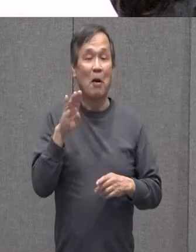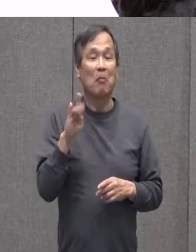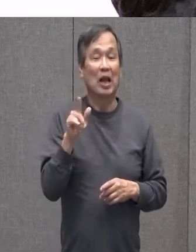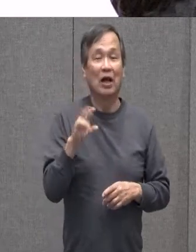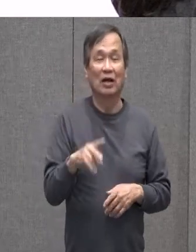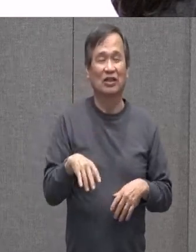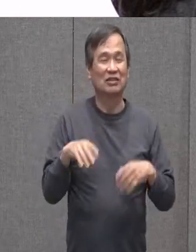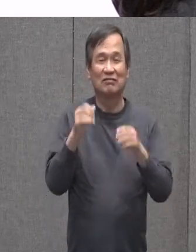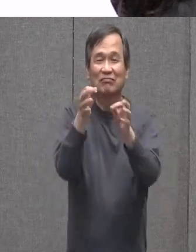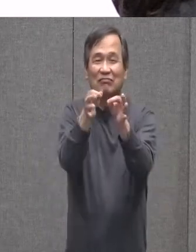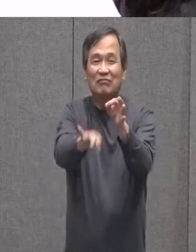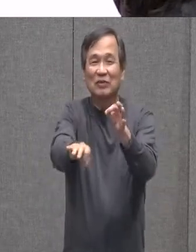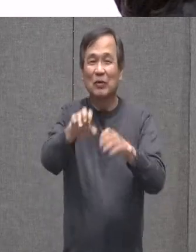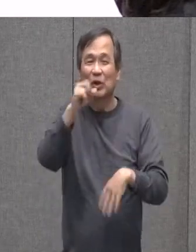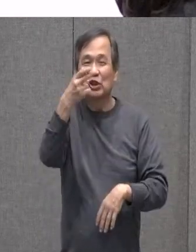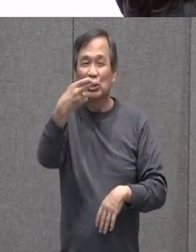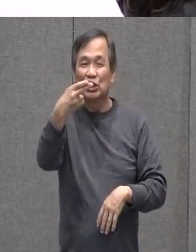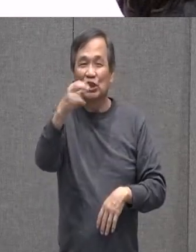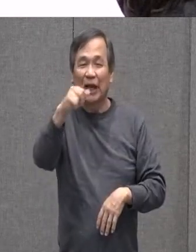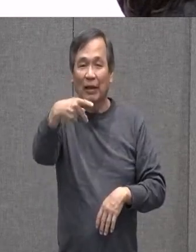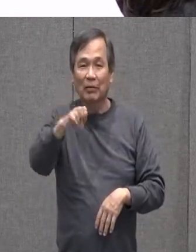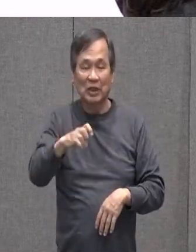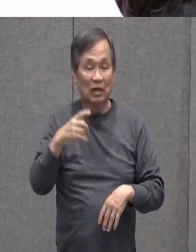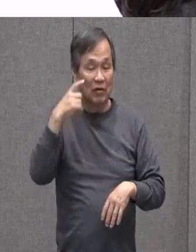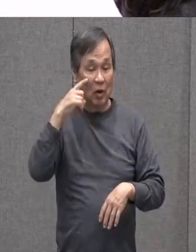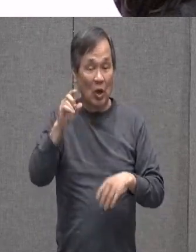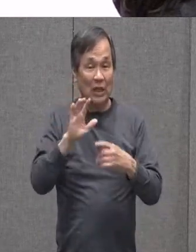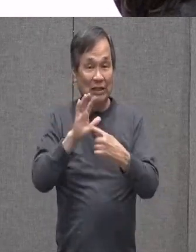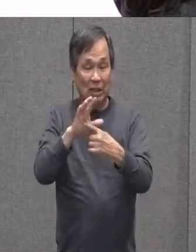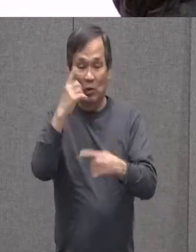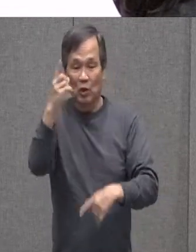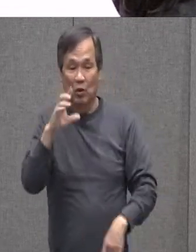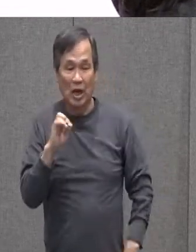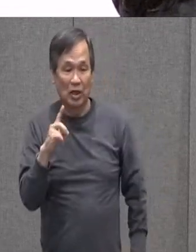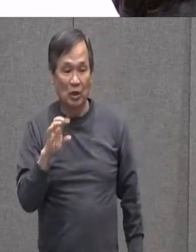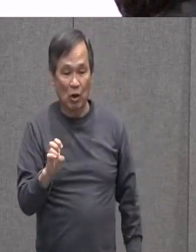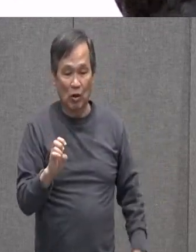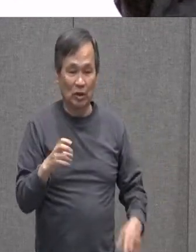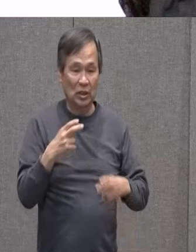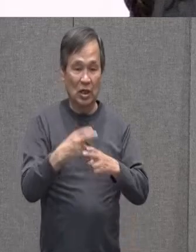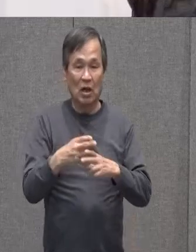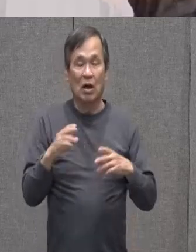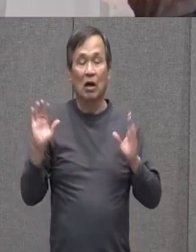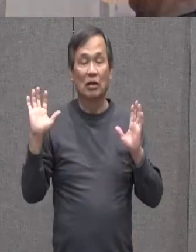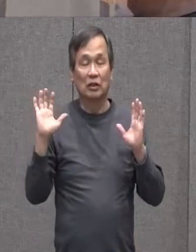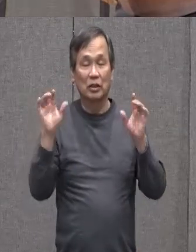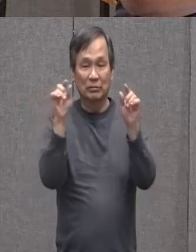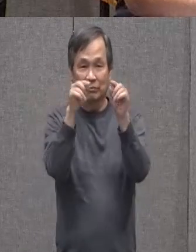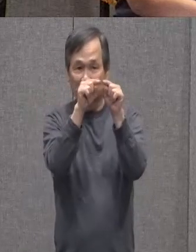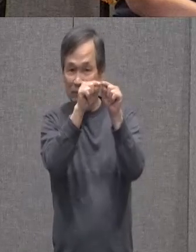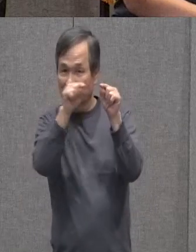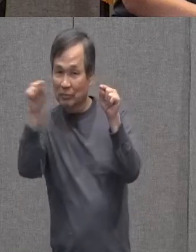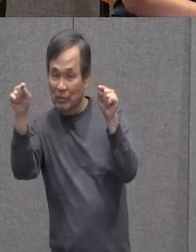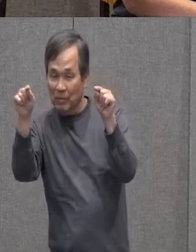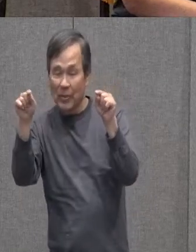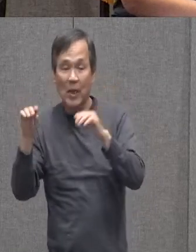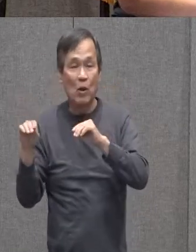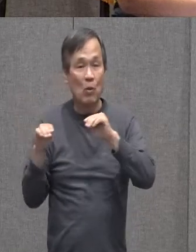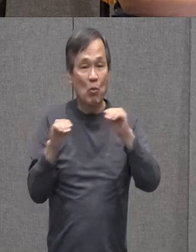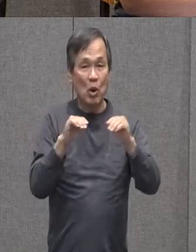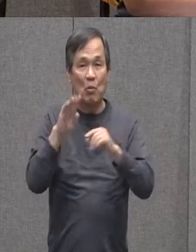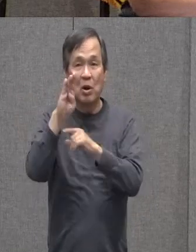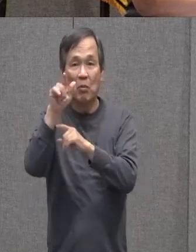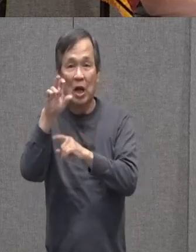the robot know how to move. For example, one code would be a movement block, and I forget what color, I think